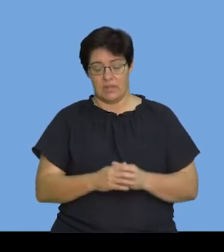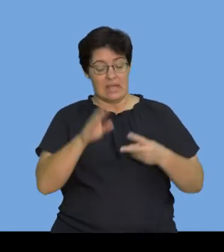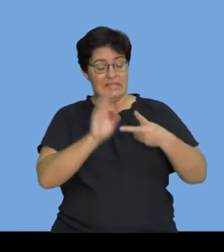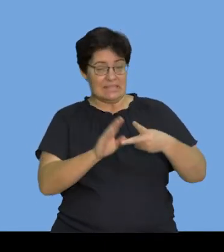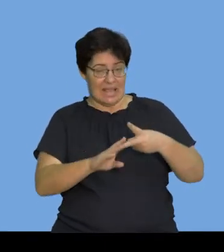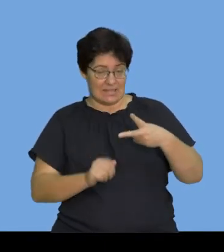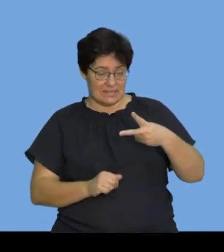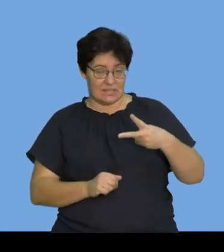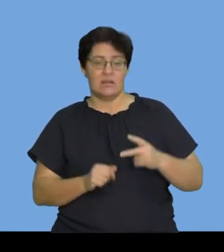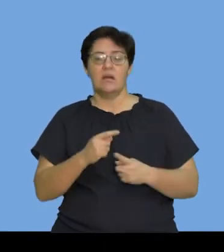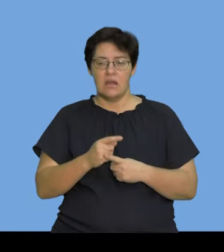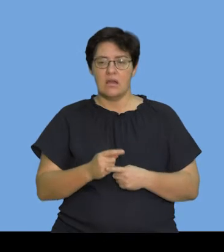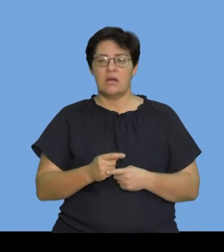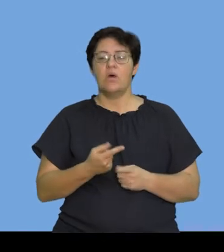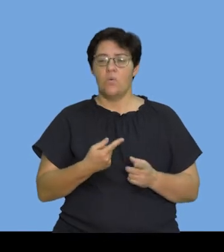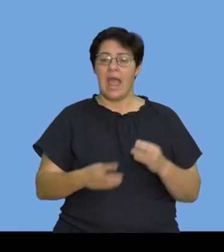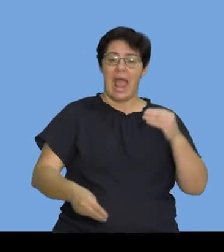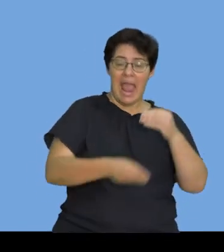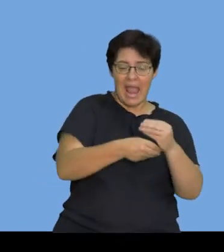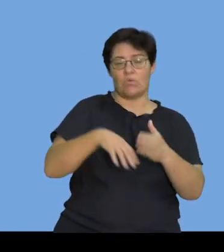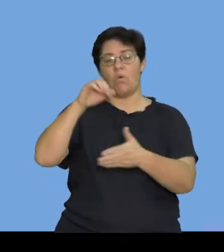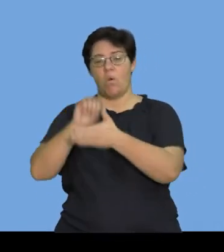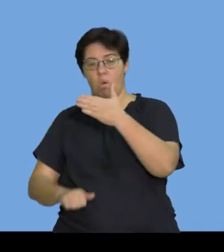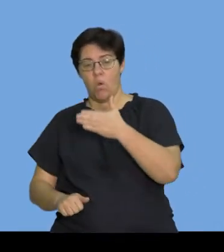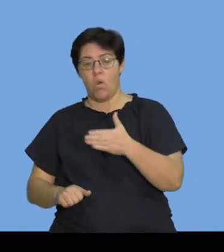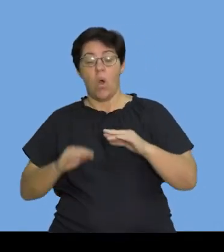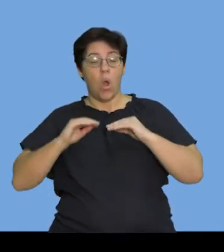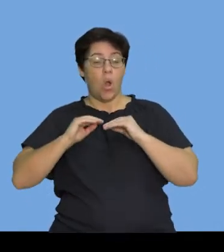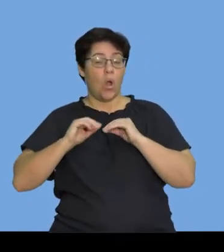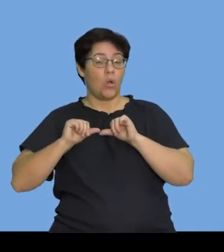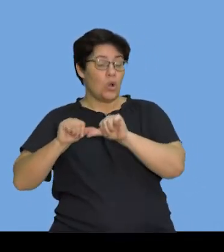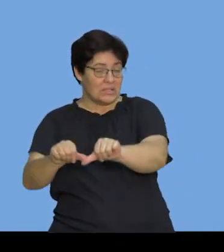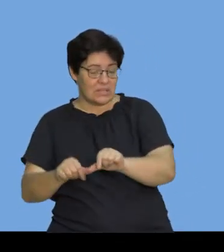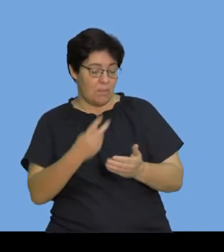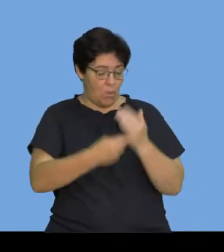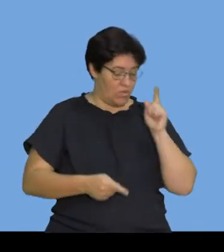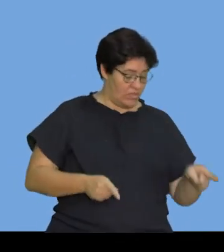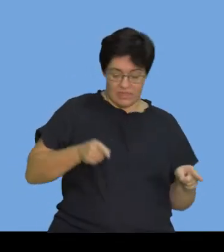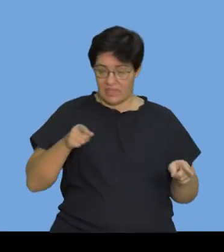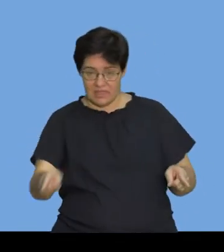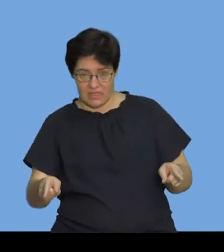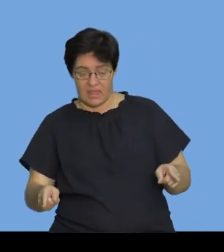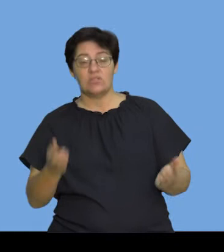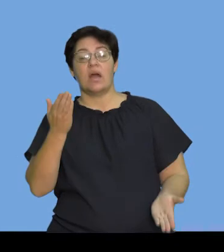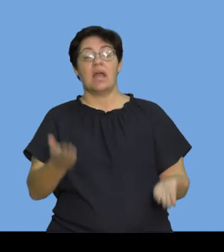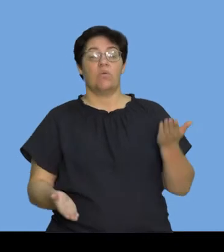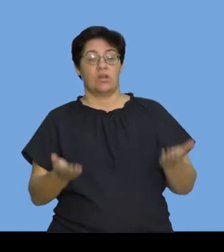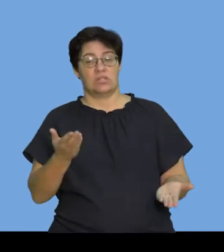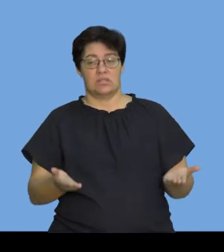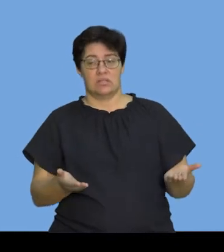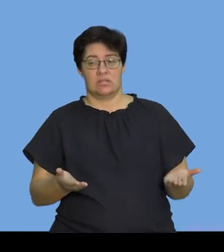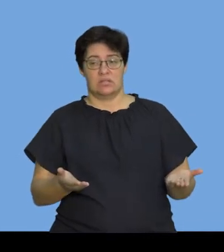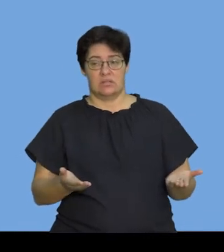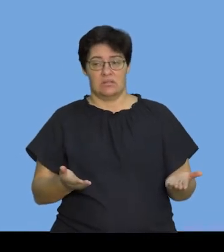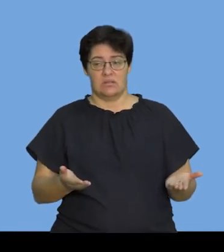or subtract the constant to both sides so that the equation is in the form of. You